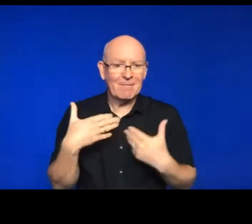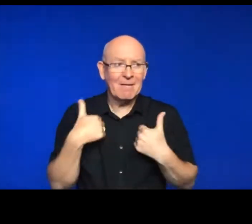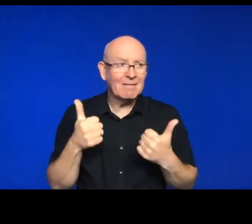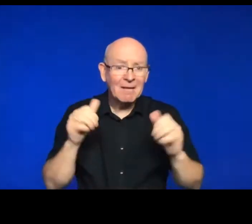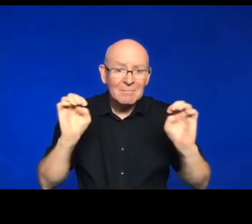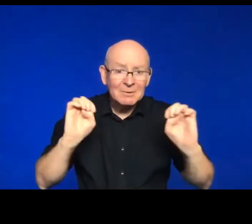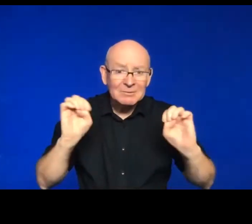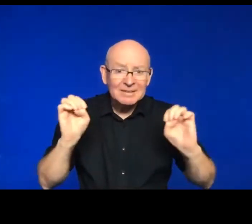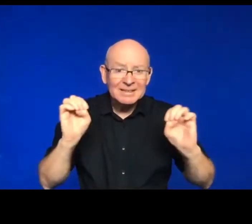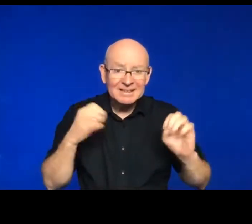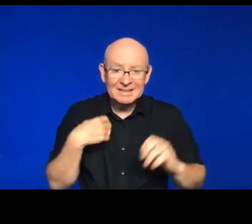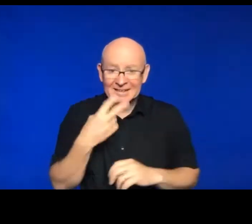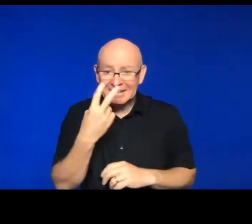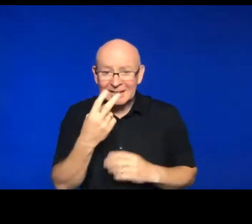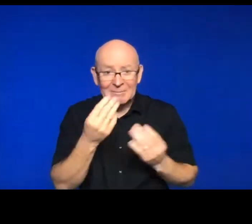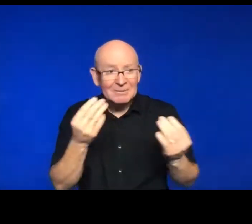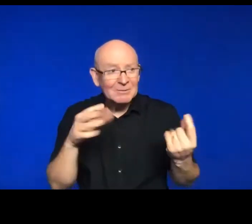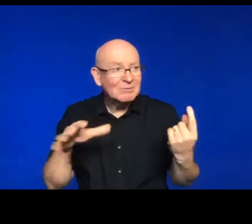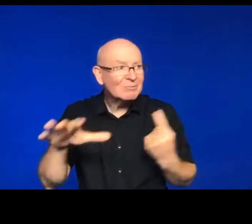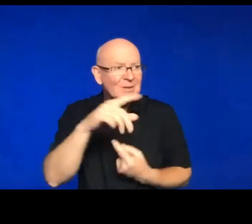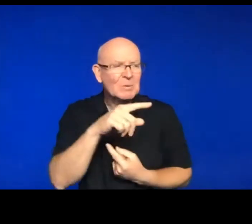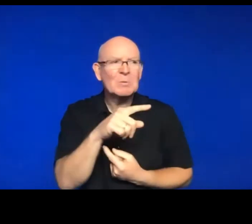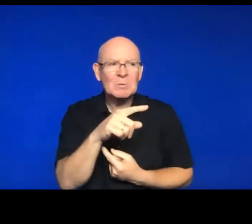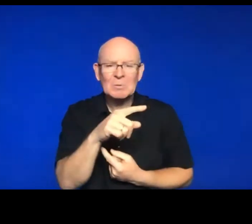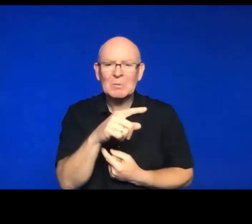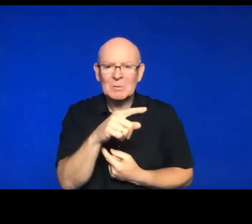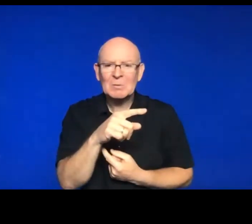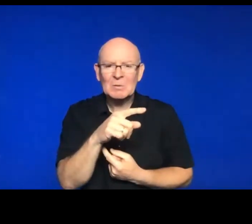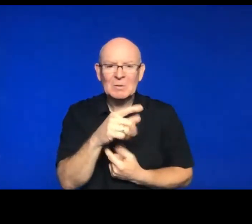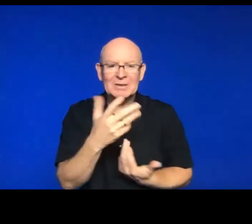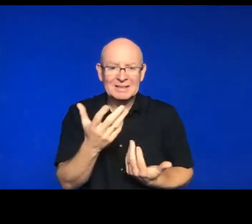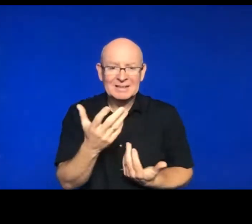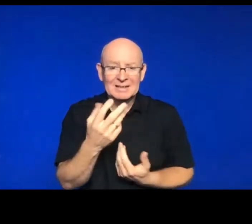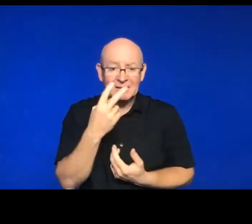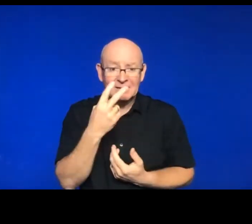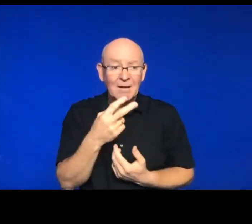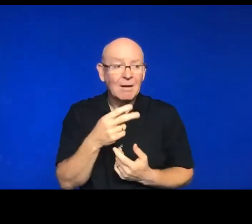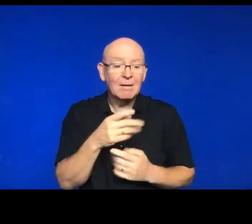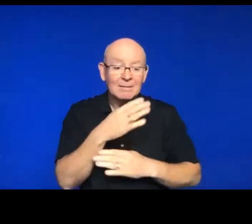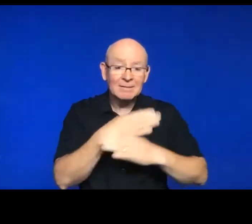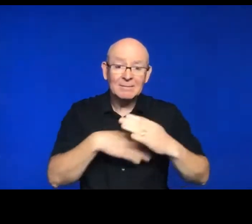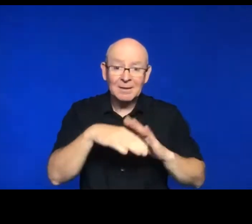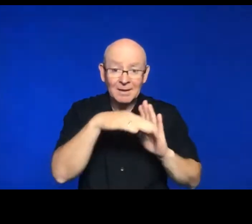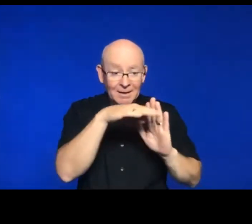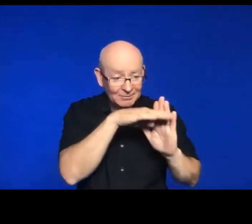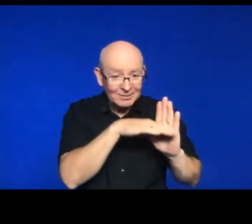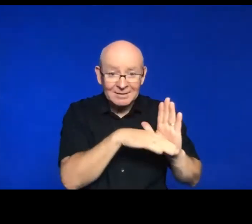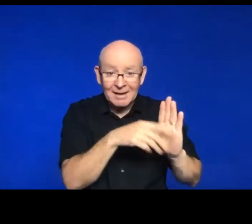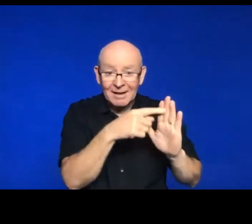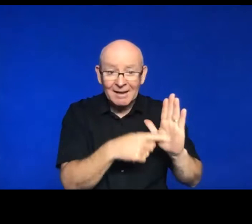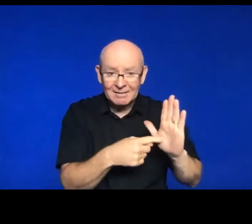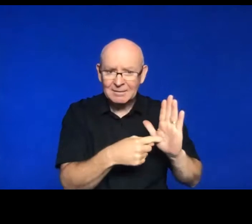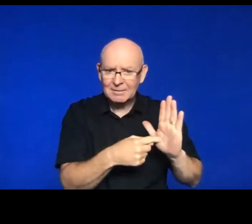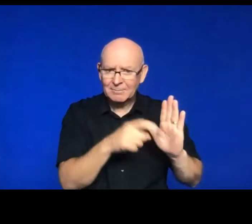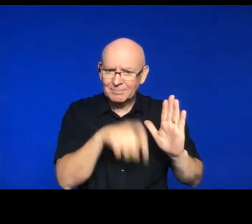the disability agenda is part of the strategic plan of the response, we can